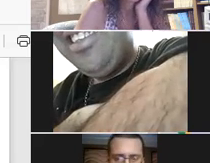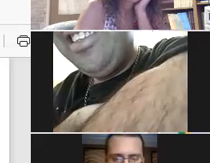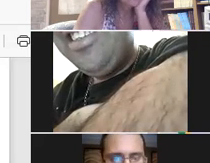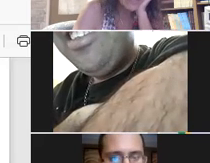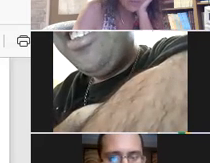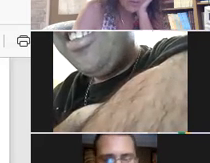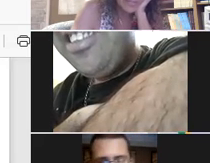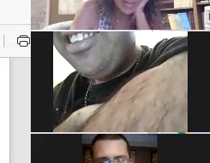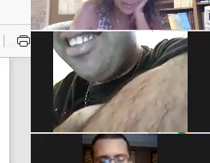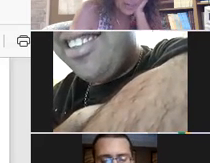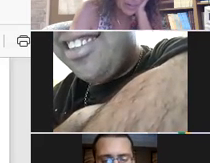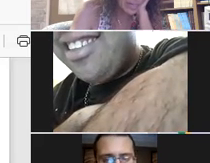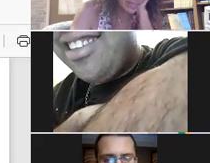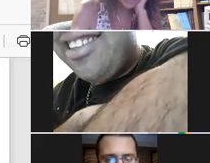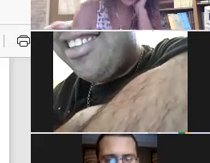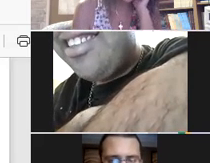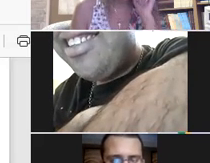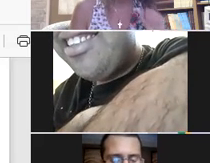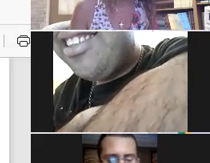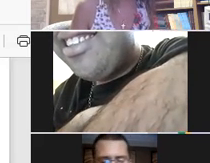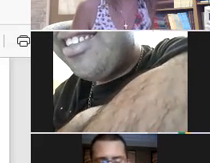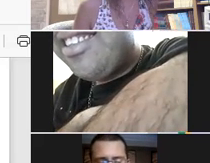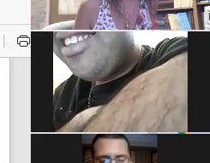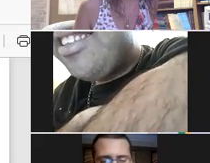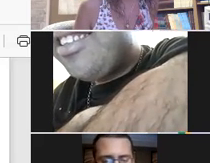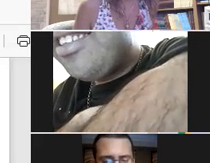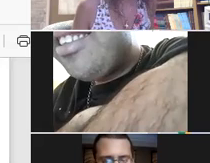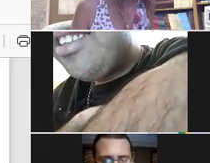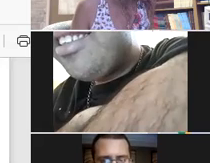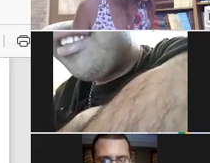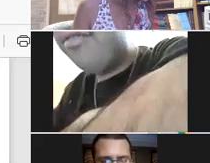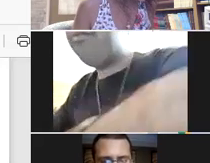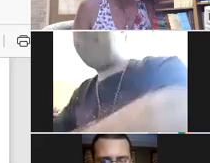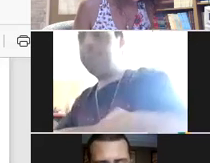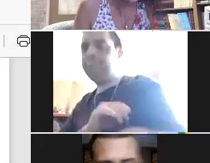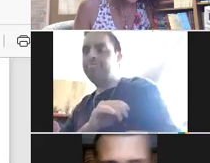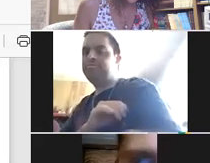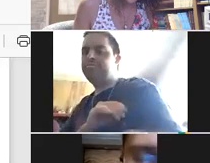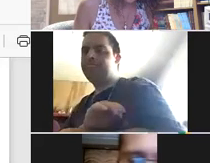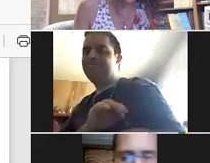13. What was that? I'm sorry, I didn't hear that. Hold on.